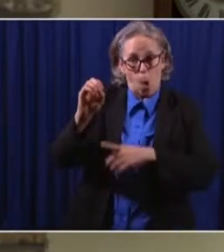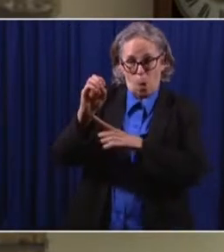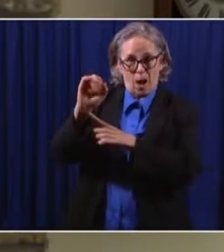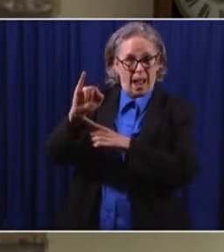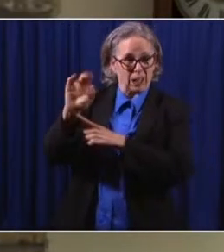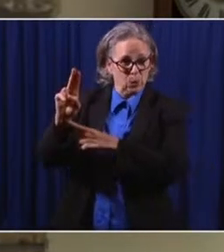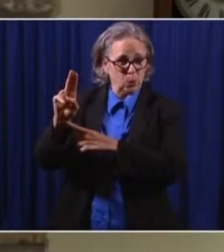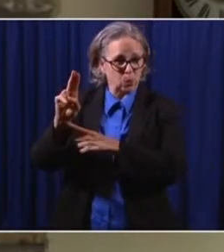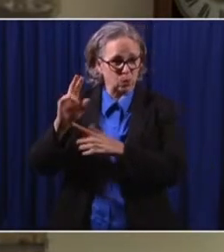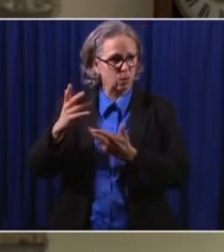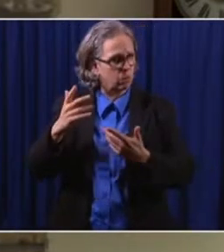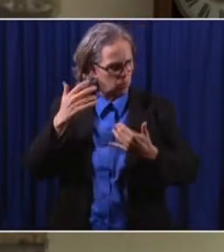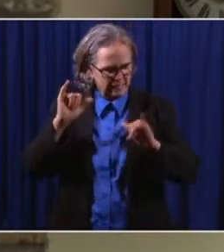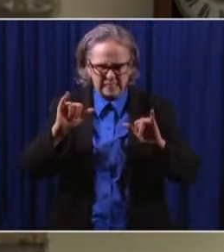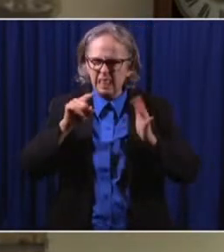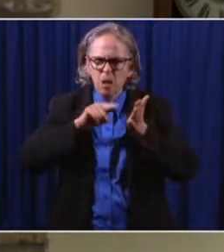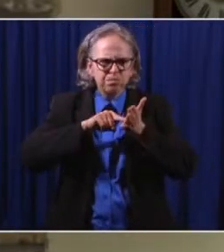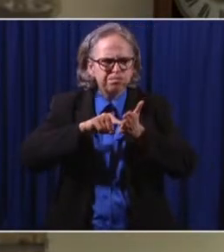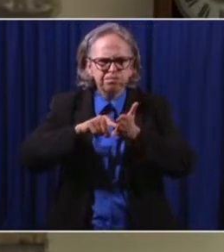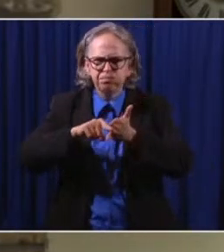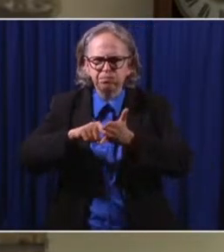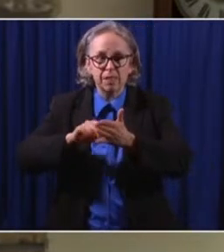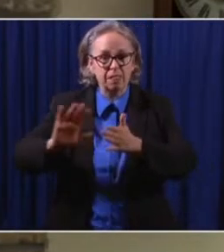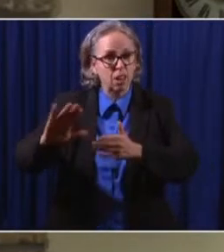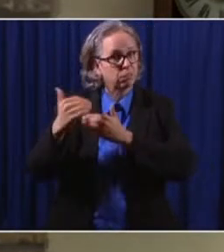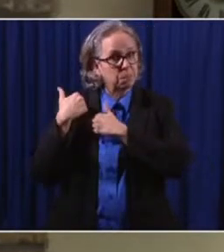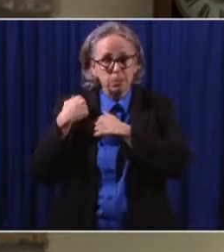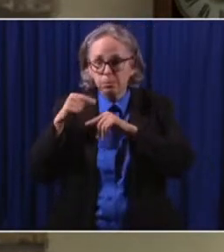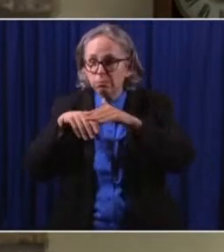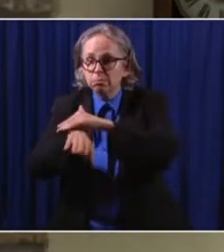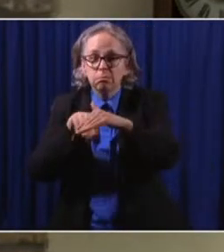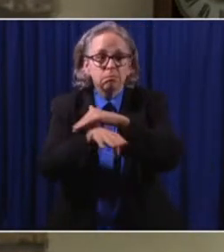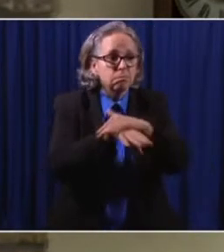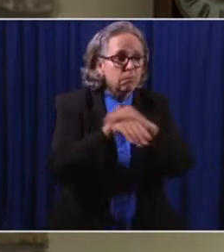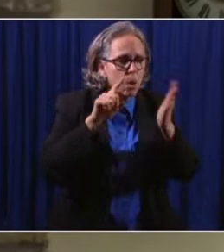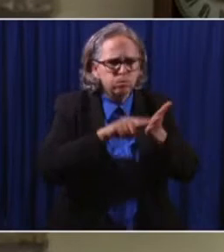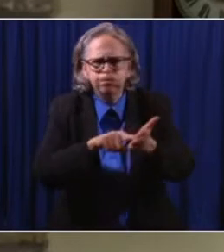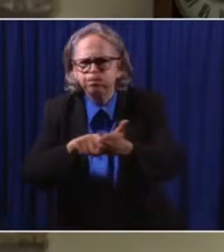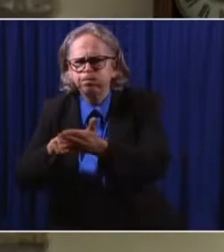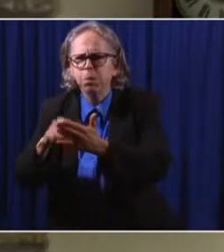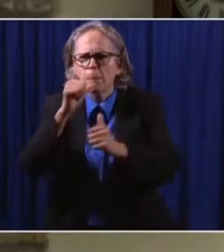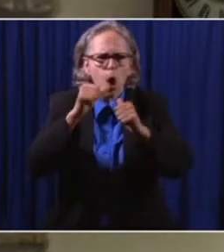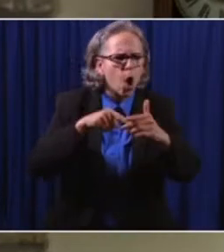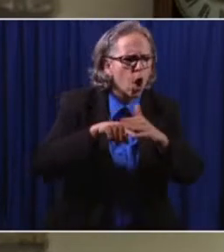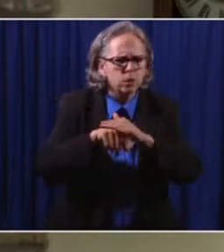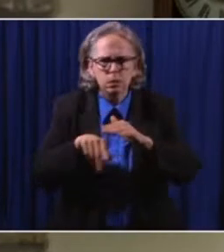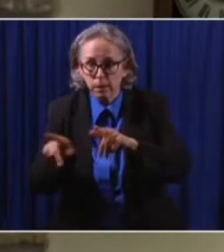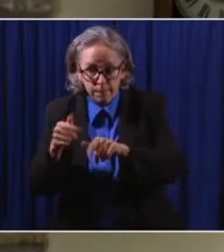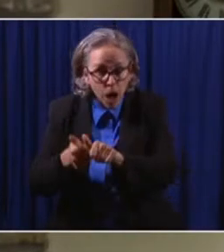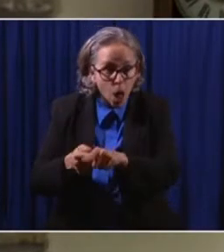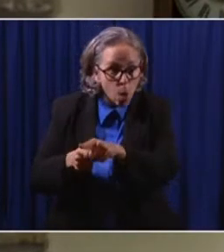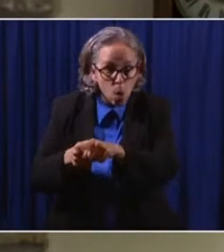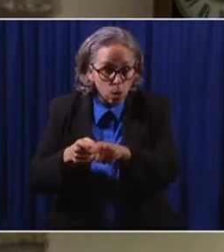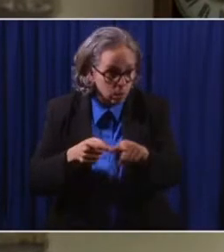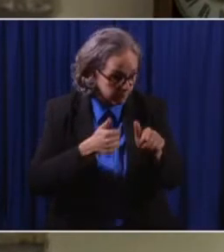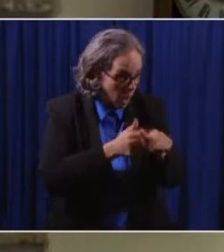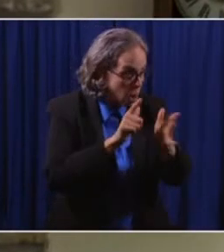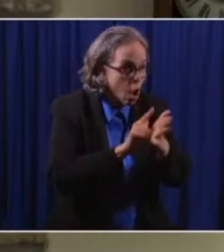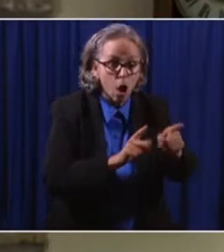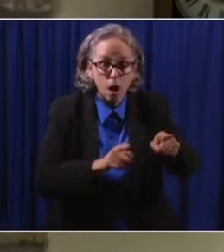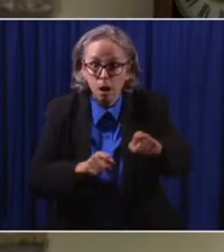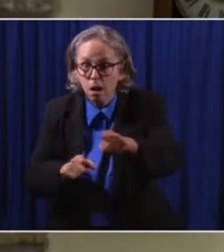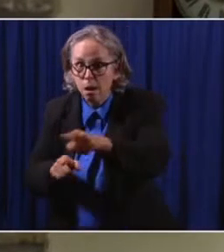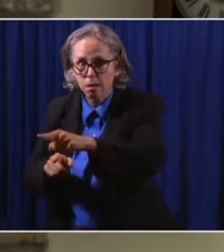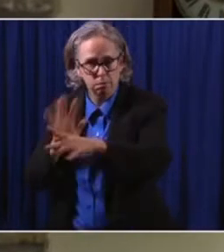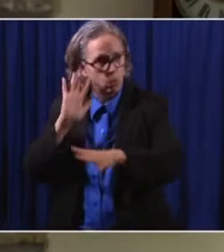do what they do, which is to go out and to make sure the laws are being enforced.